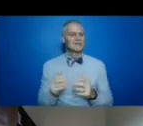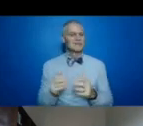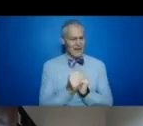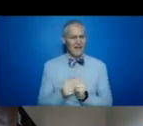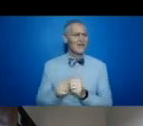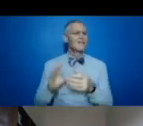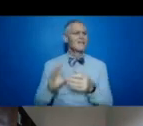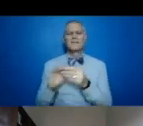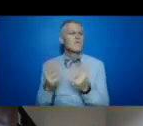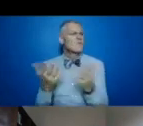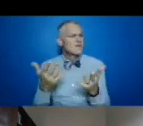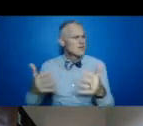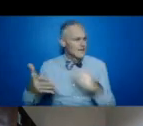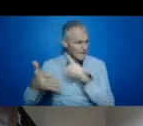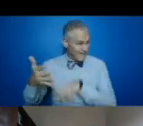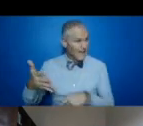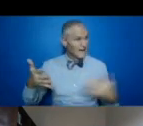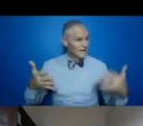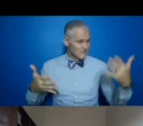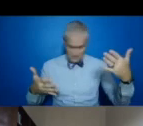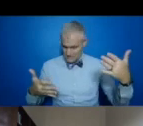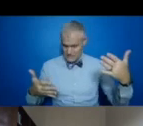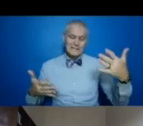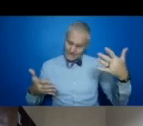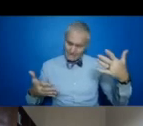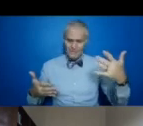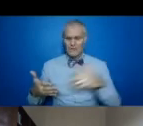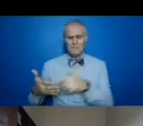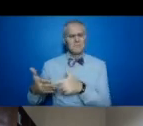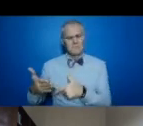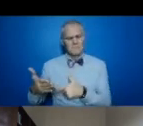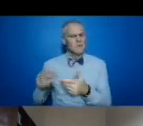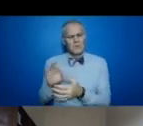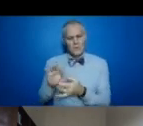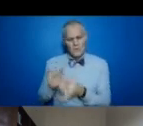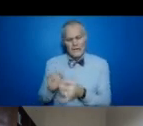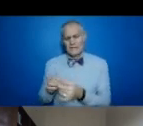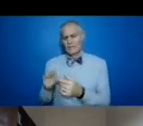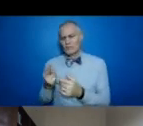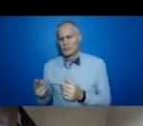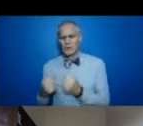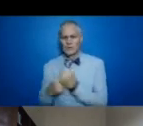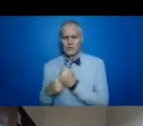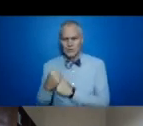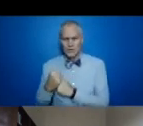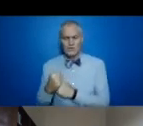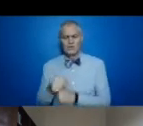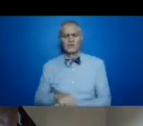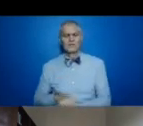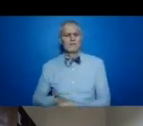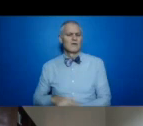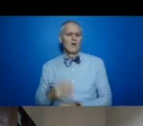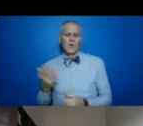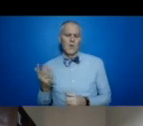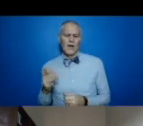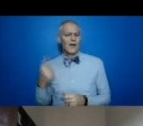narrative that we've chosen and then identify what are the relationships, resources, and structures, because there is always